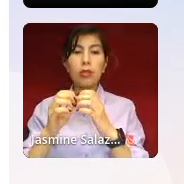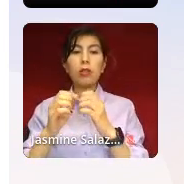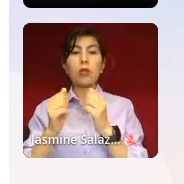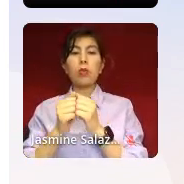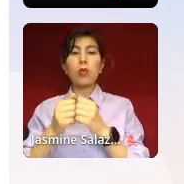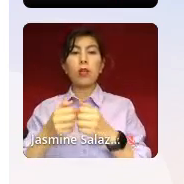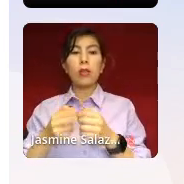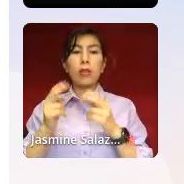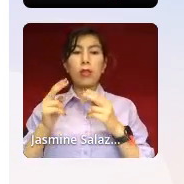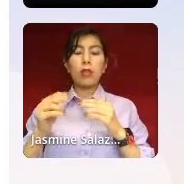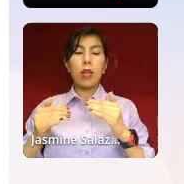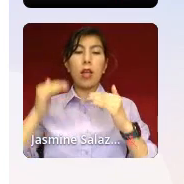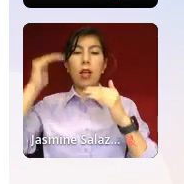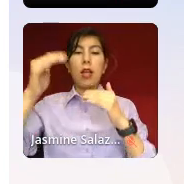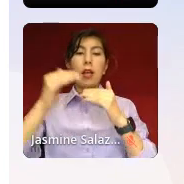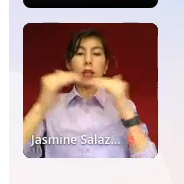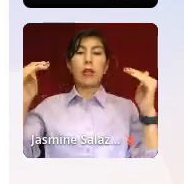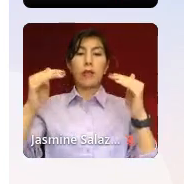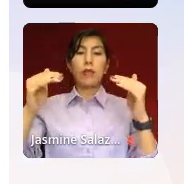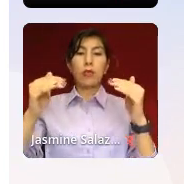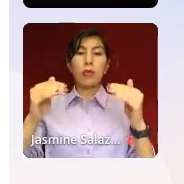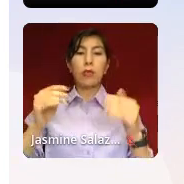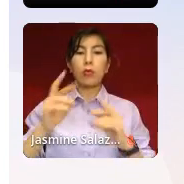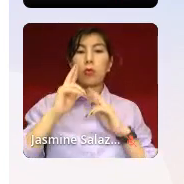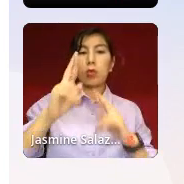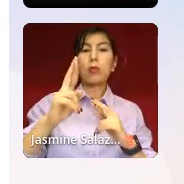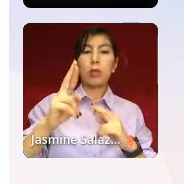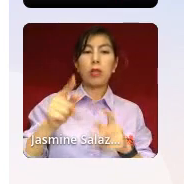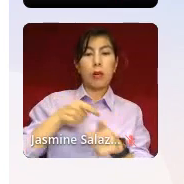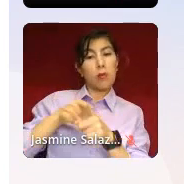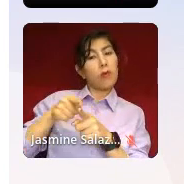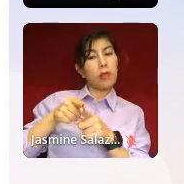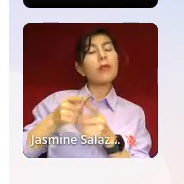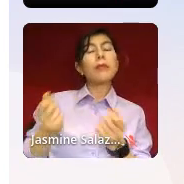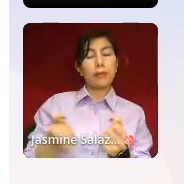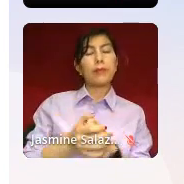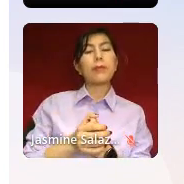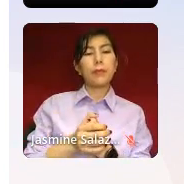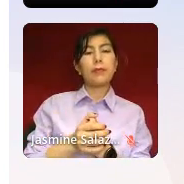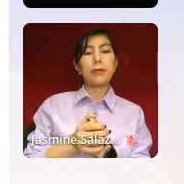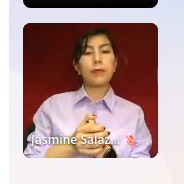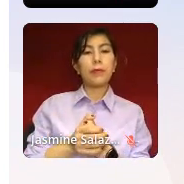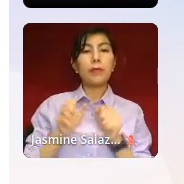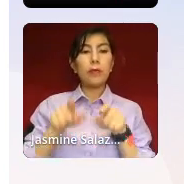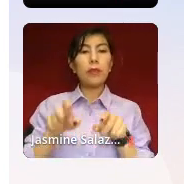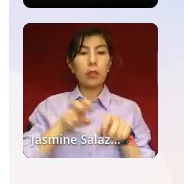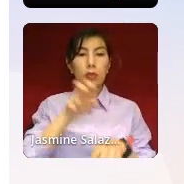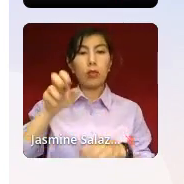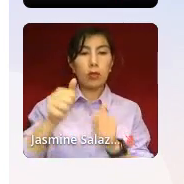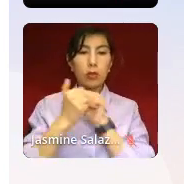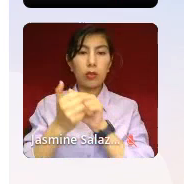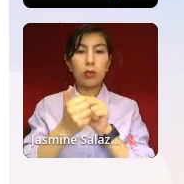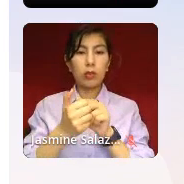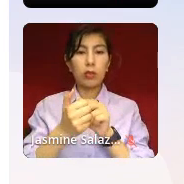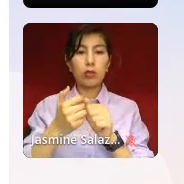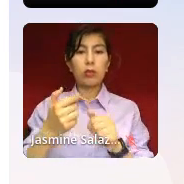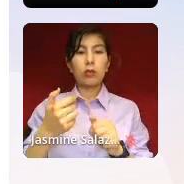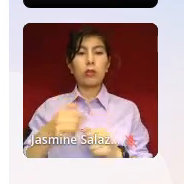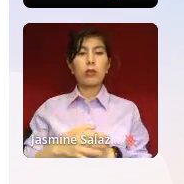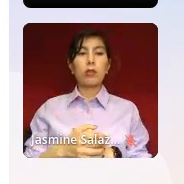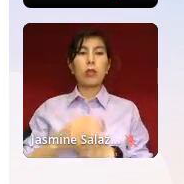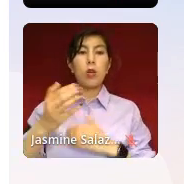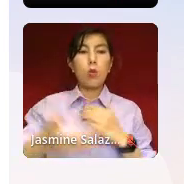integrity, respect, and professionalism. Uh, on this journey together, we pledge to foster a welcoming, inclusive,